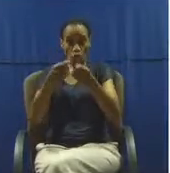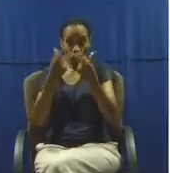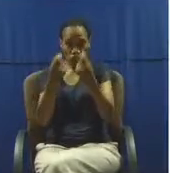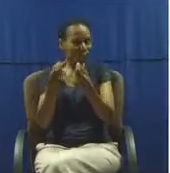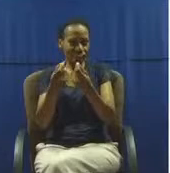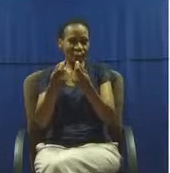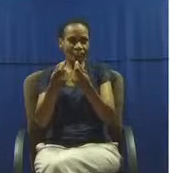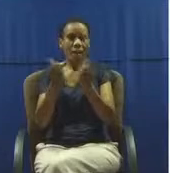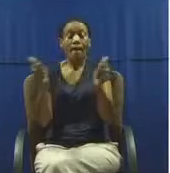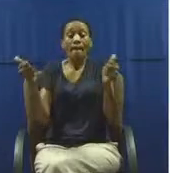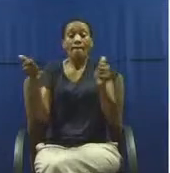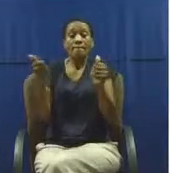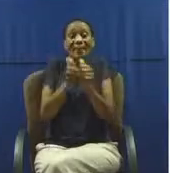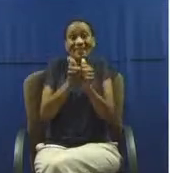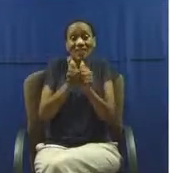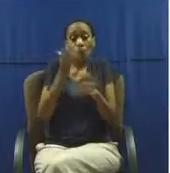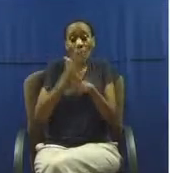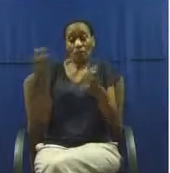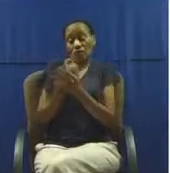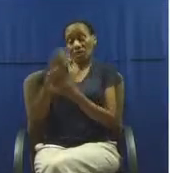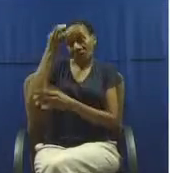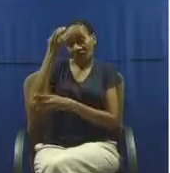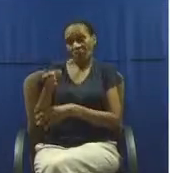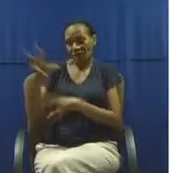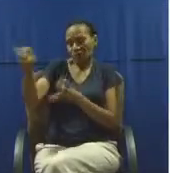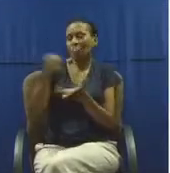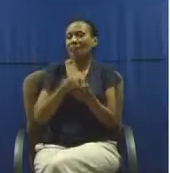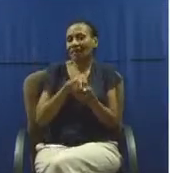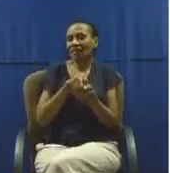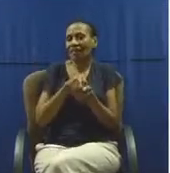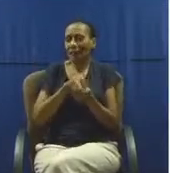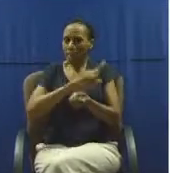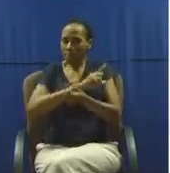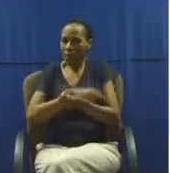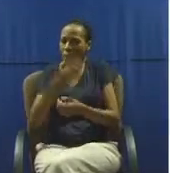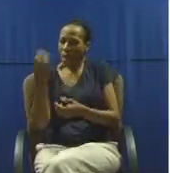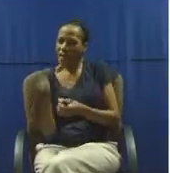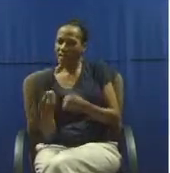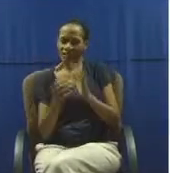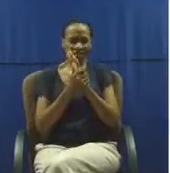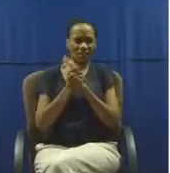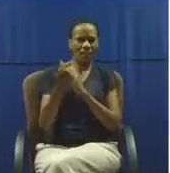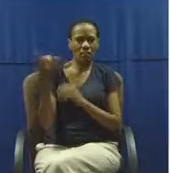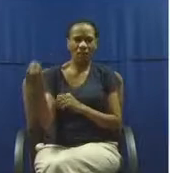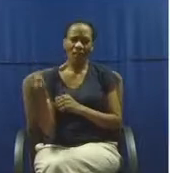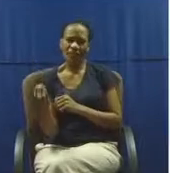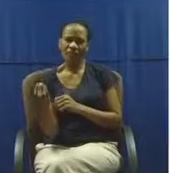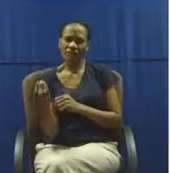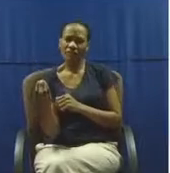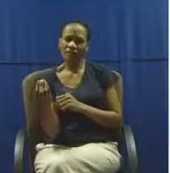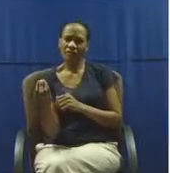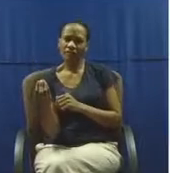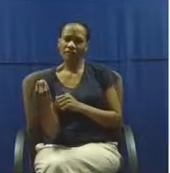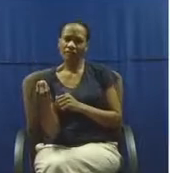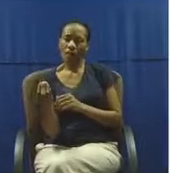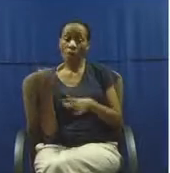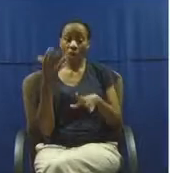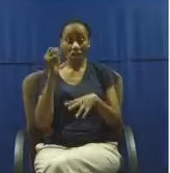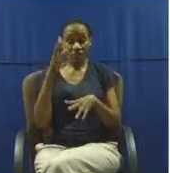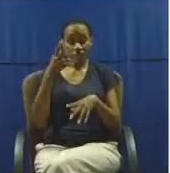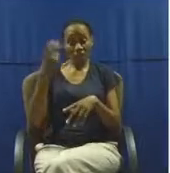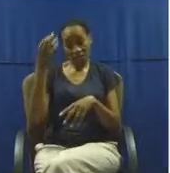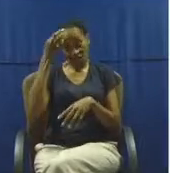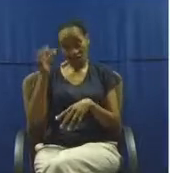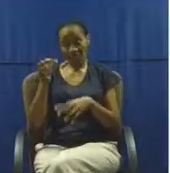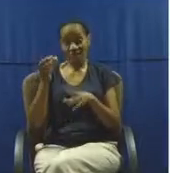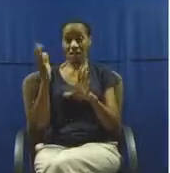partners who are going to add a lot of strength, a lot of capability, and through the partnership we'll be